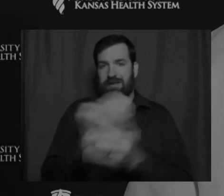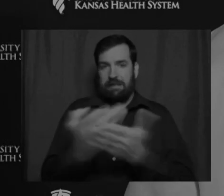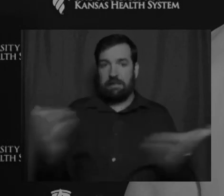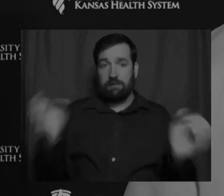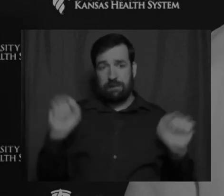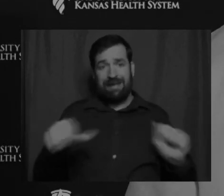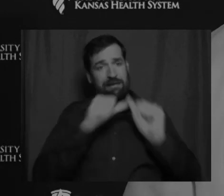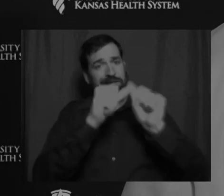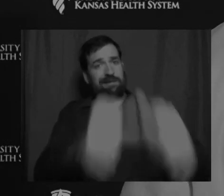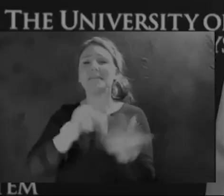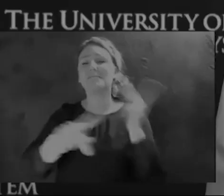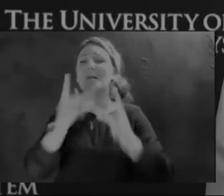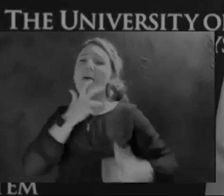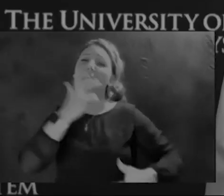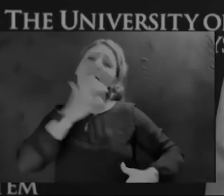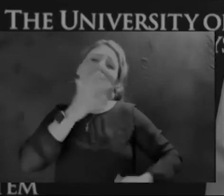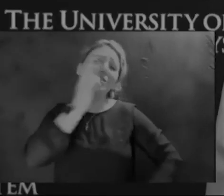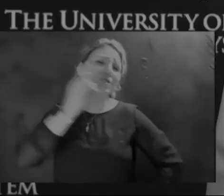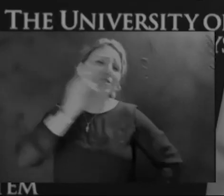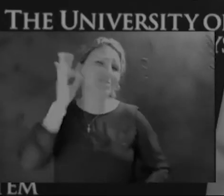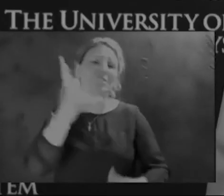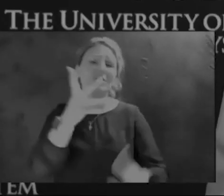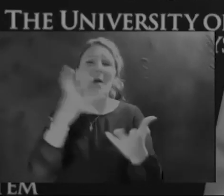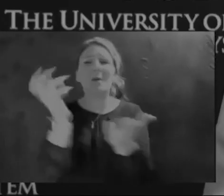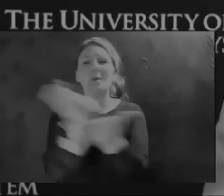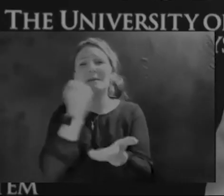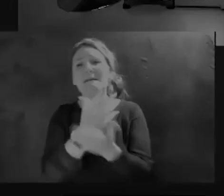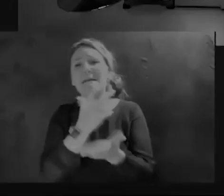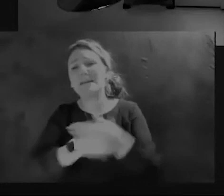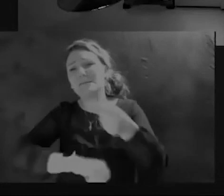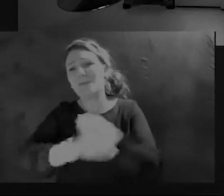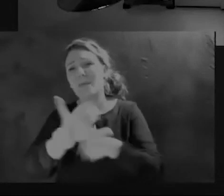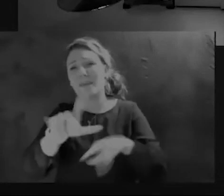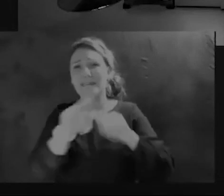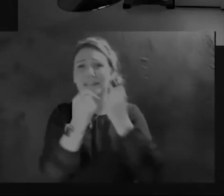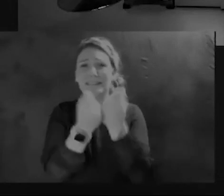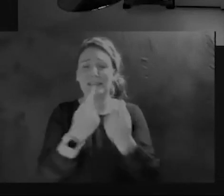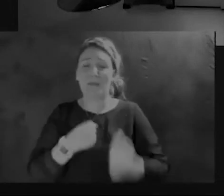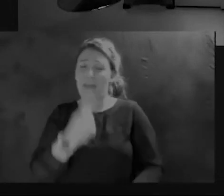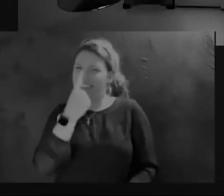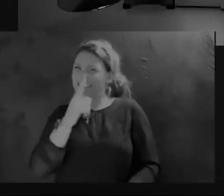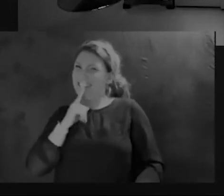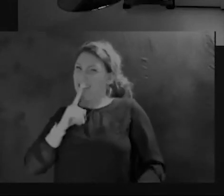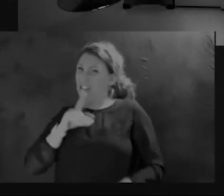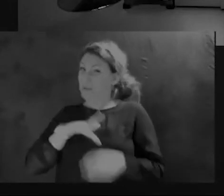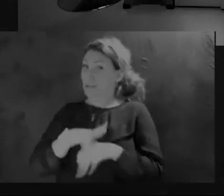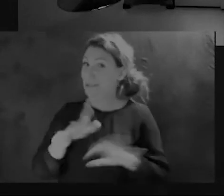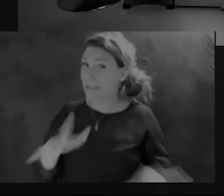Mics with Dr. Stites podcast. Now, everywhere podcasts are available.